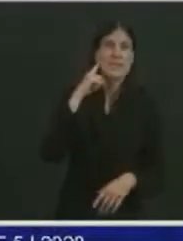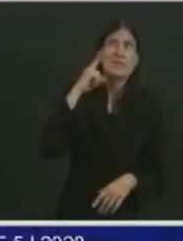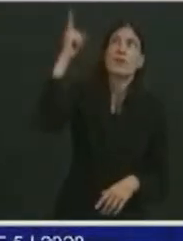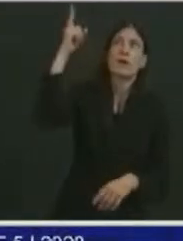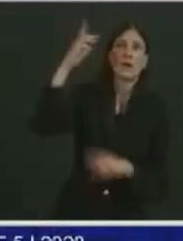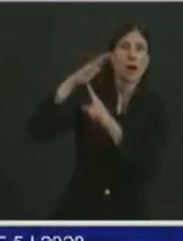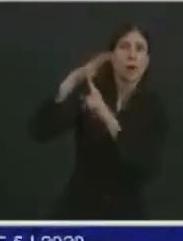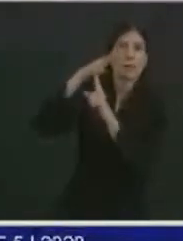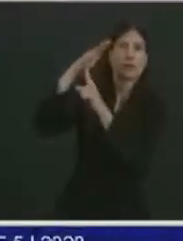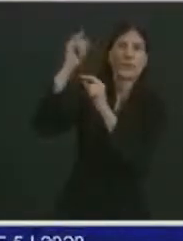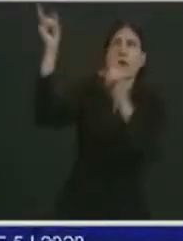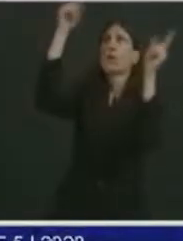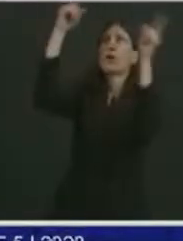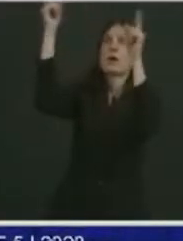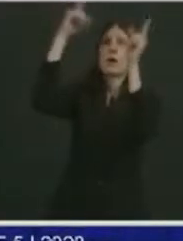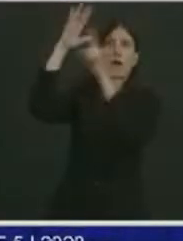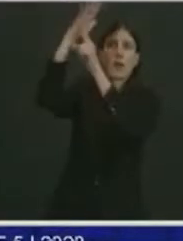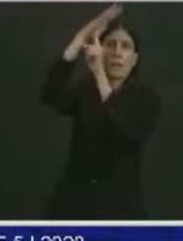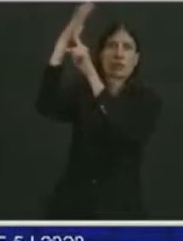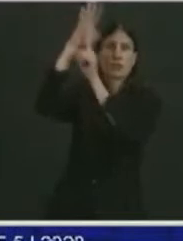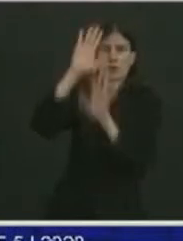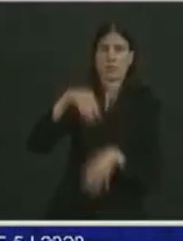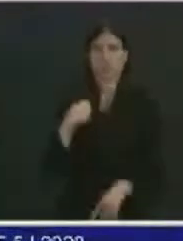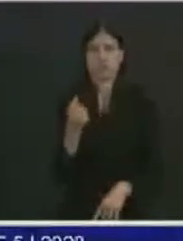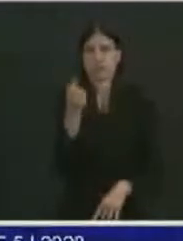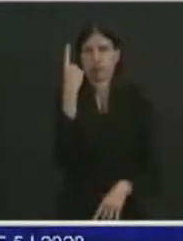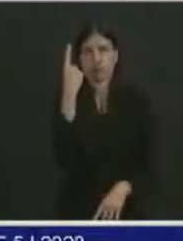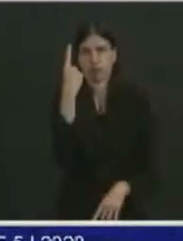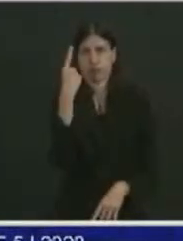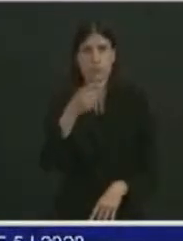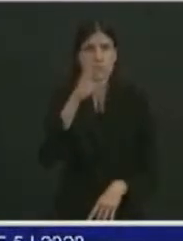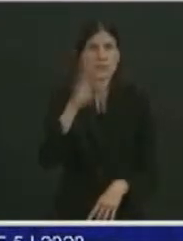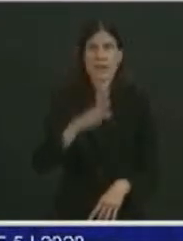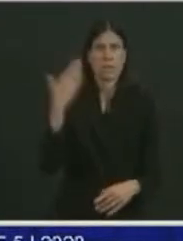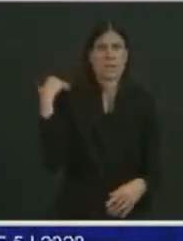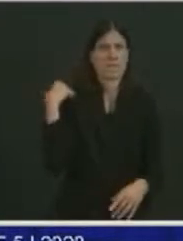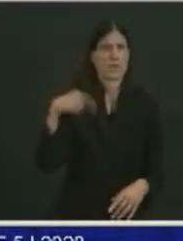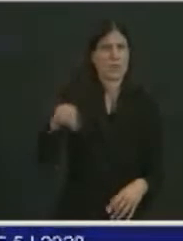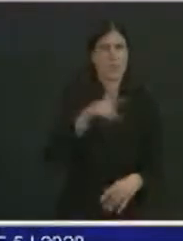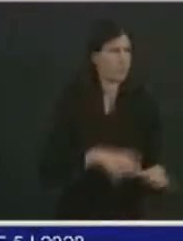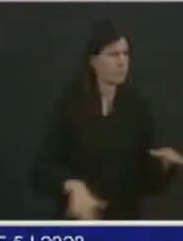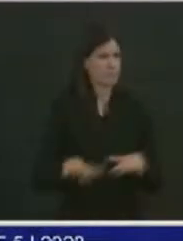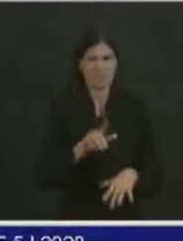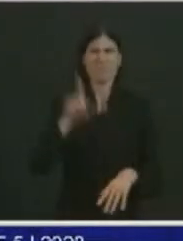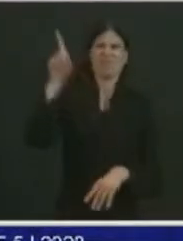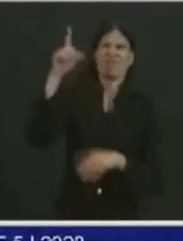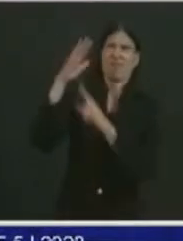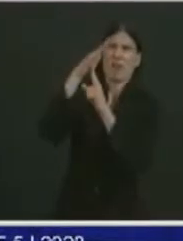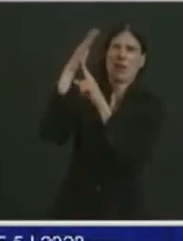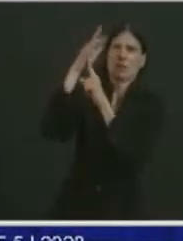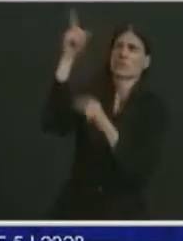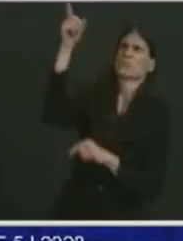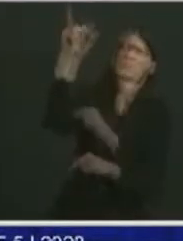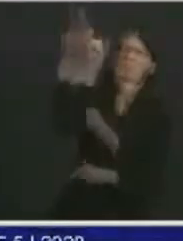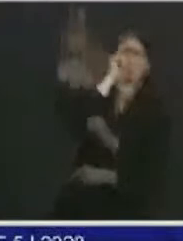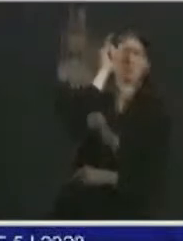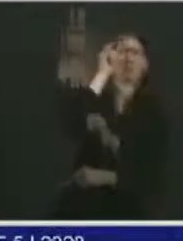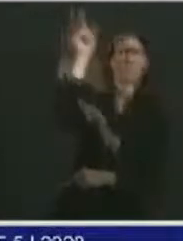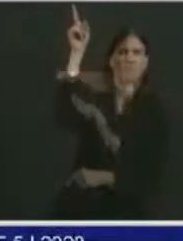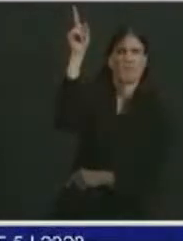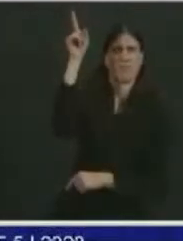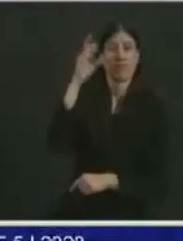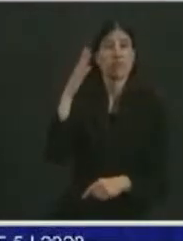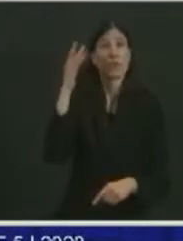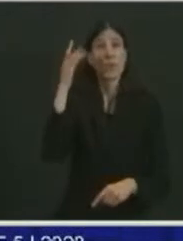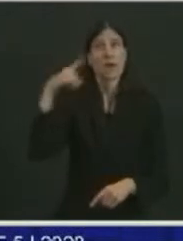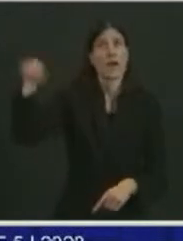through this before. So I would say, but they're there for our security. So yes,